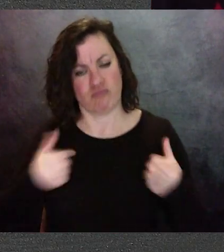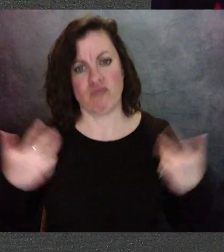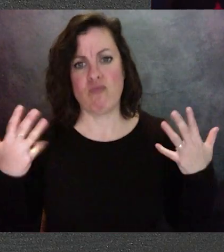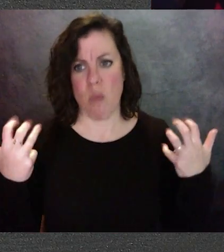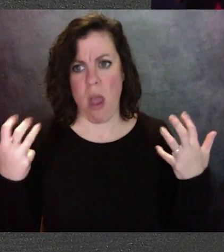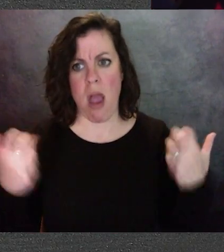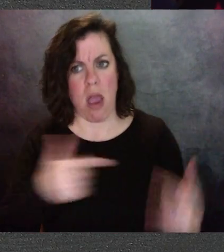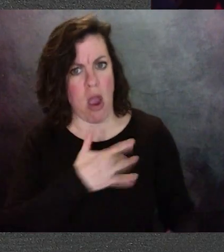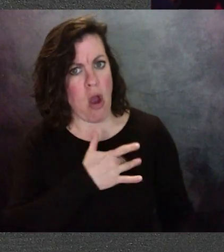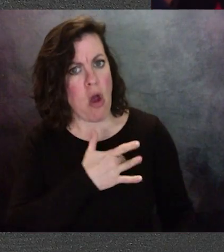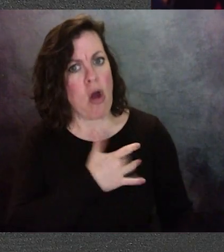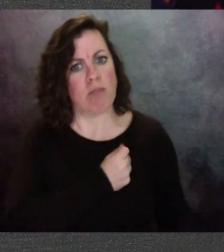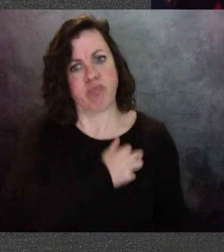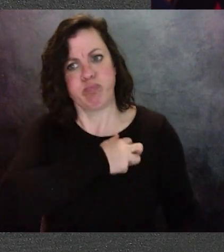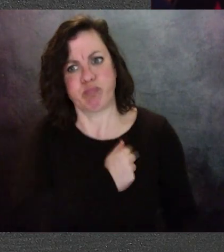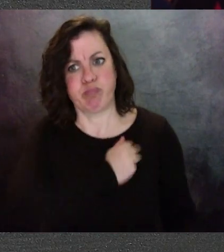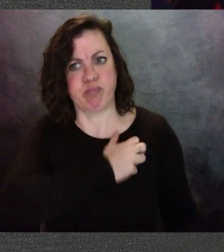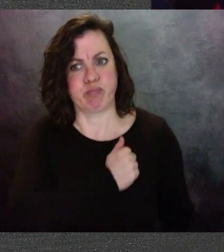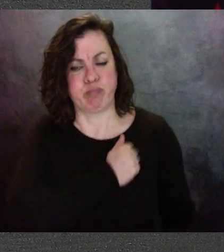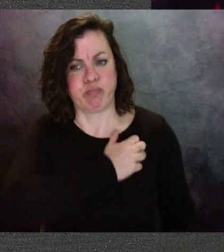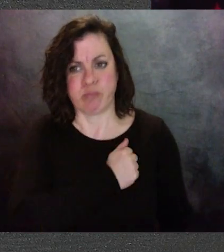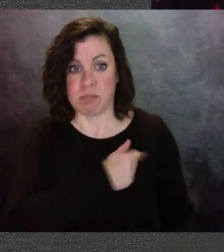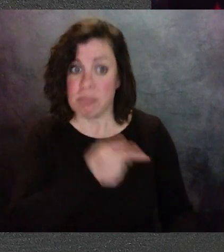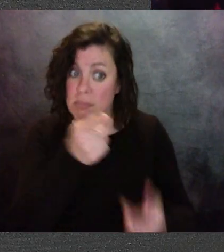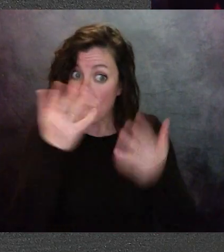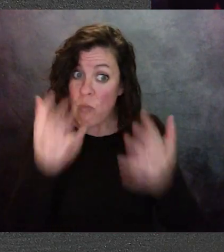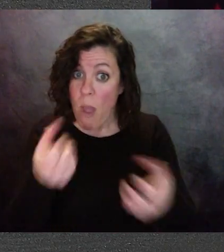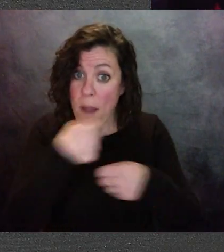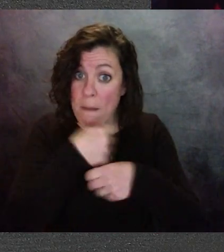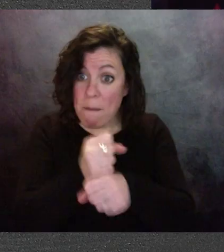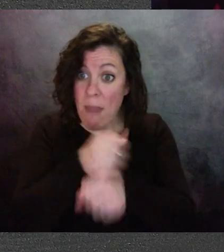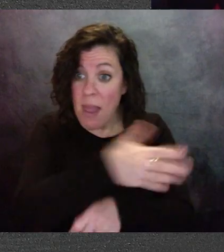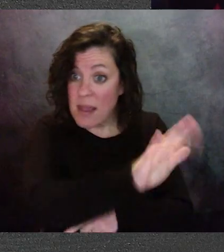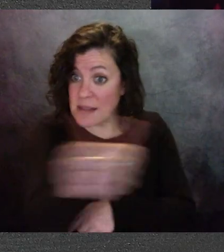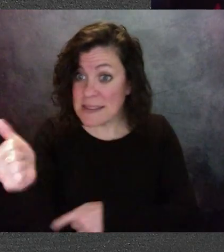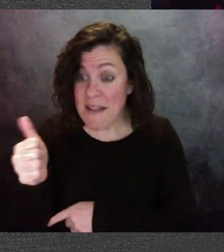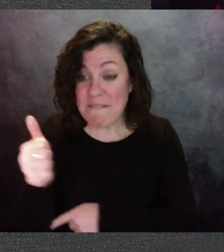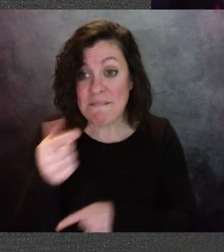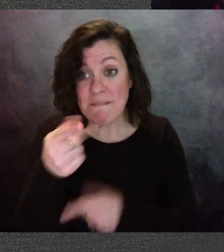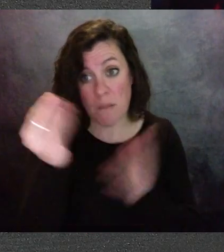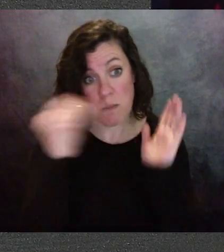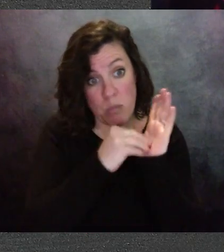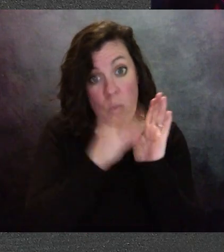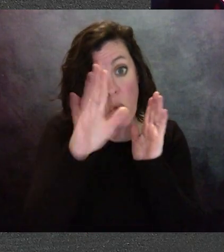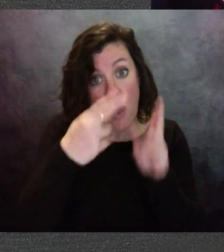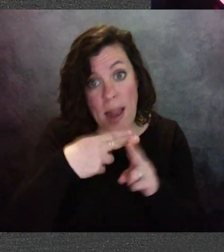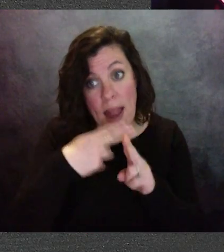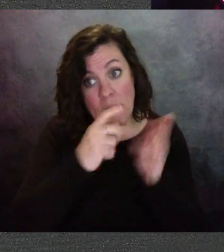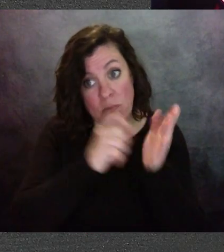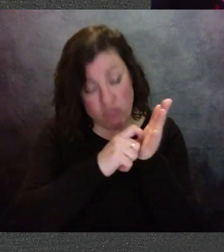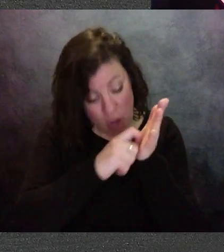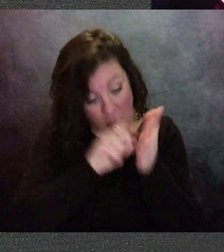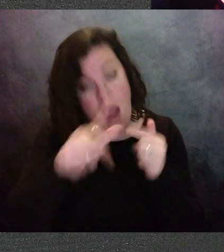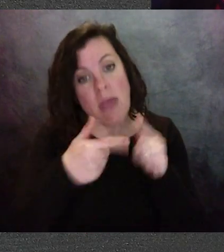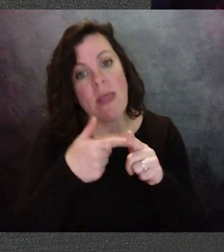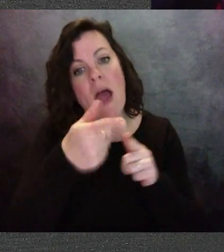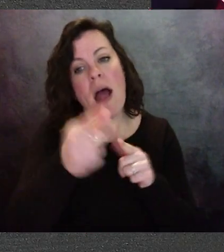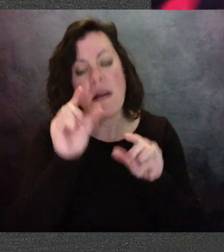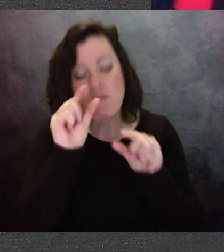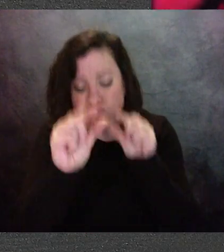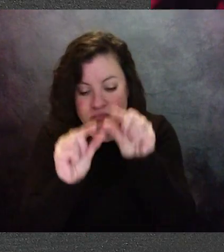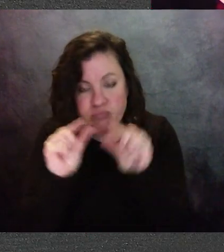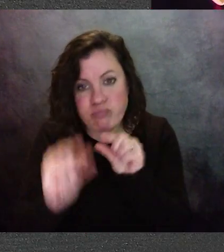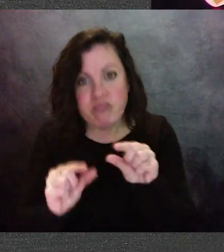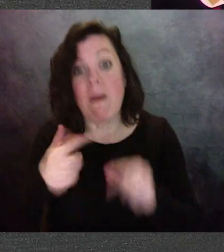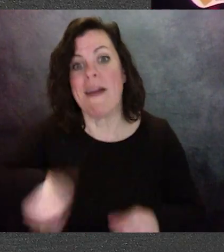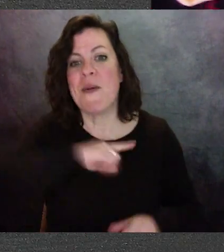can make yourselves on there and then draw a heart and put your name, and then we will do some fun exercises together, okay? Yeah. All